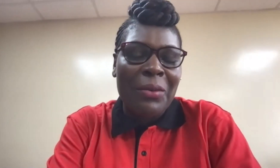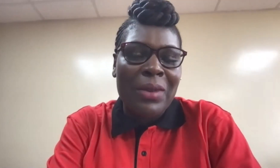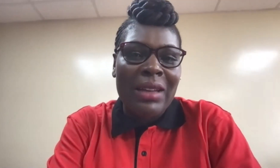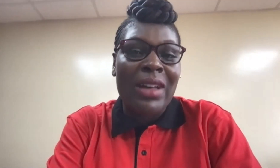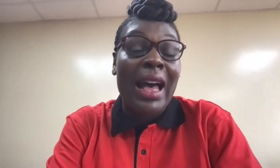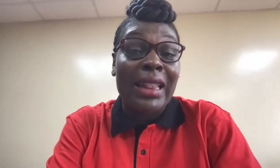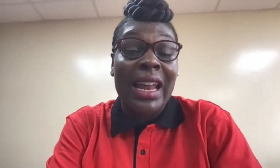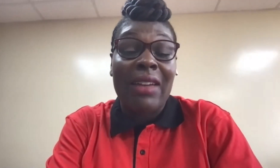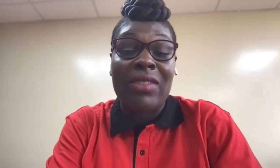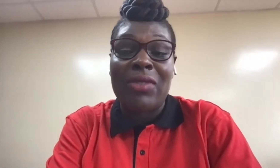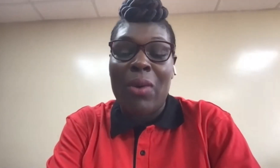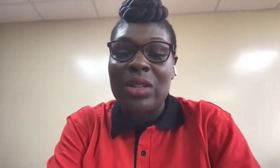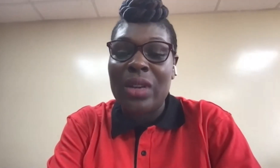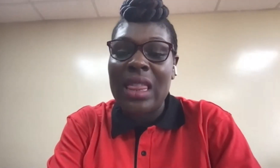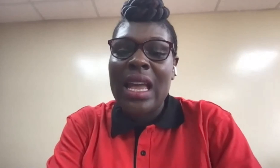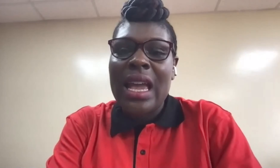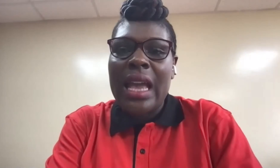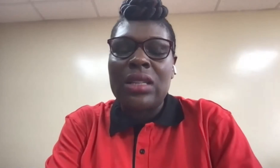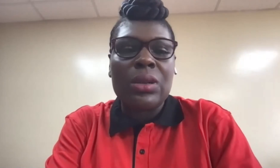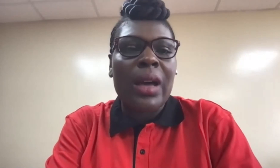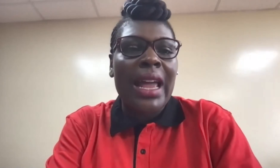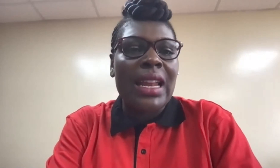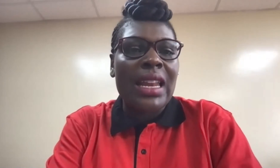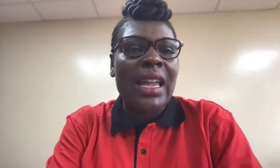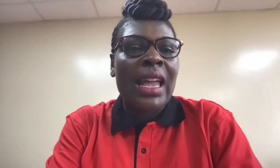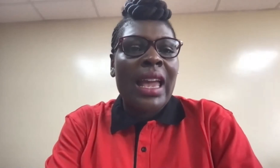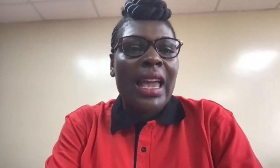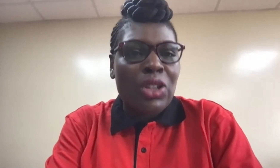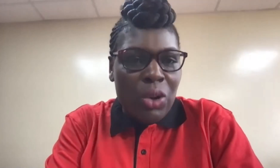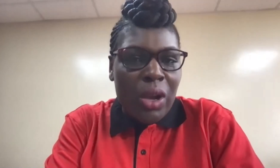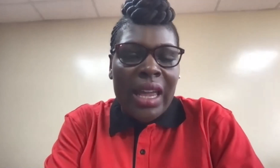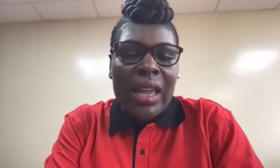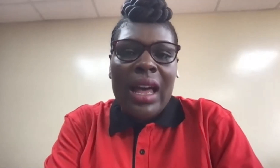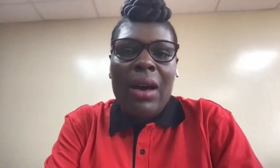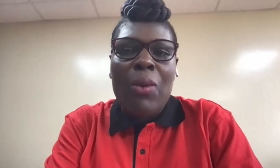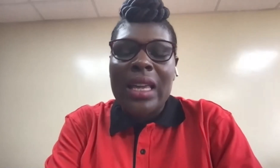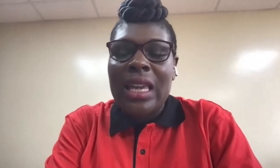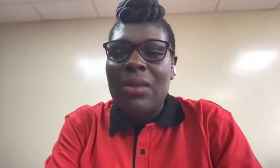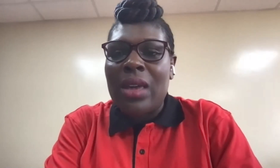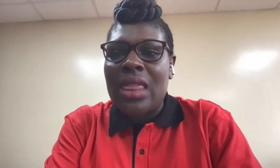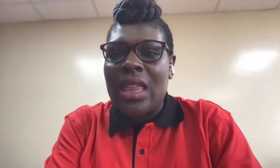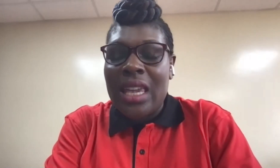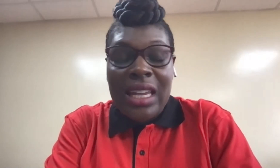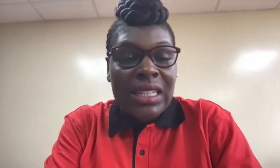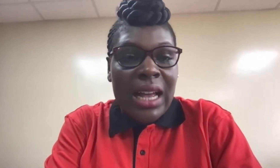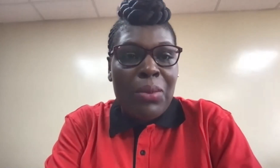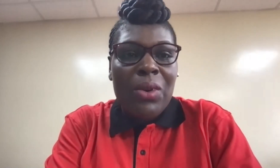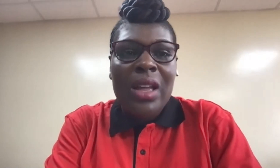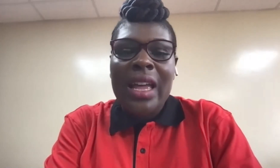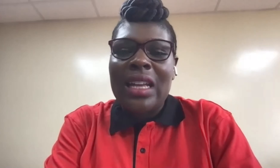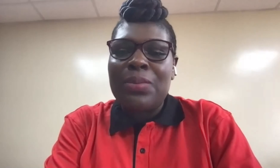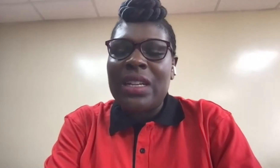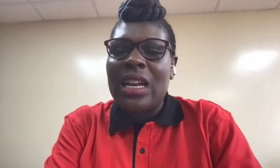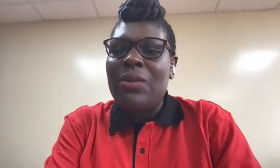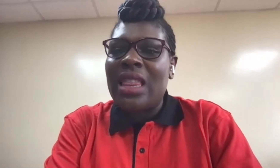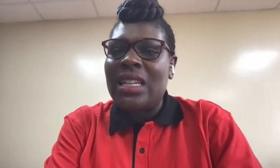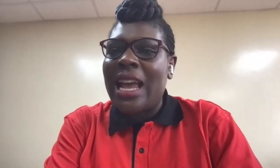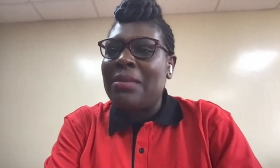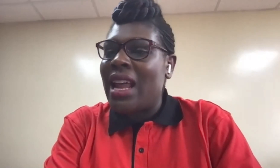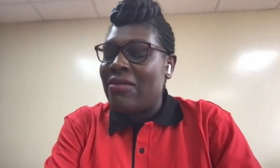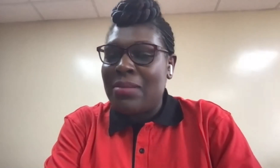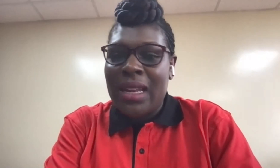to give Will a better way to welcome him to come and give a remark. But I honestly, and being